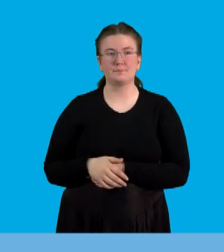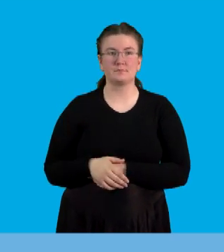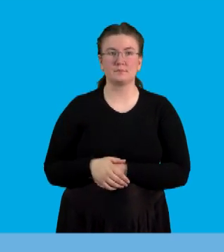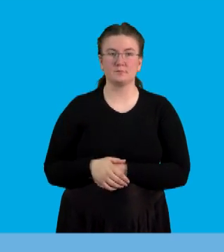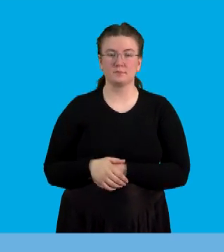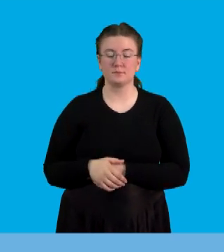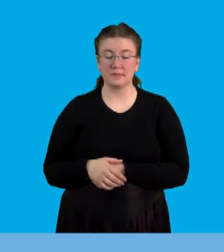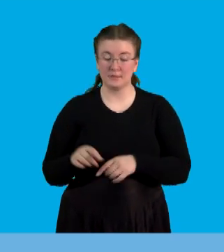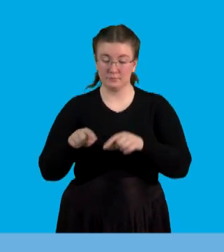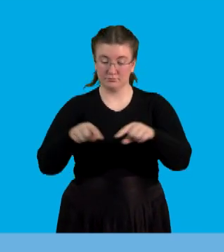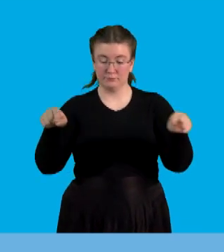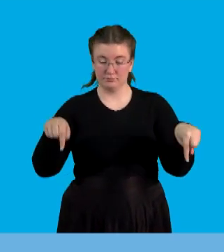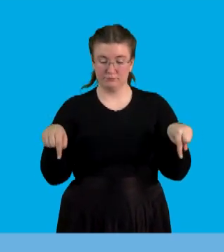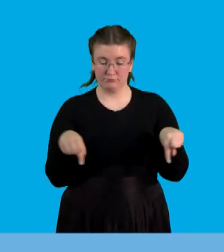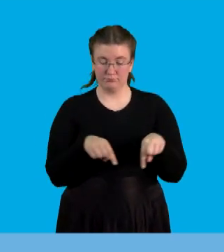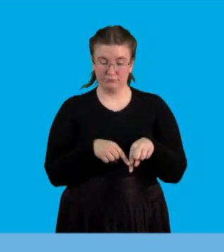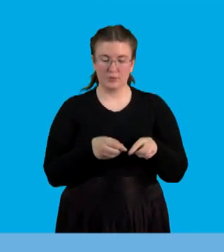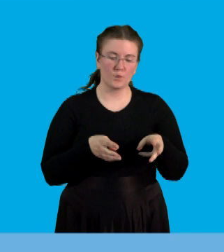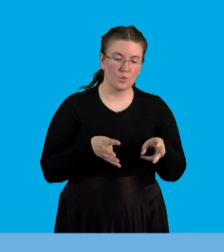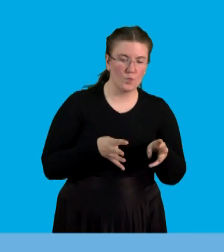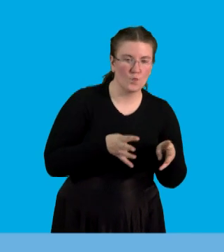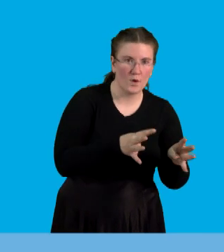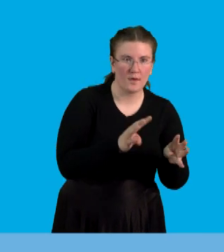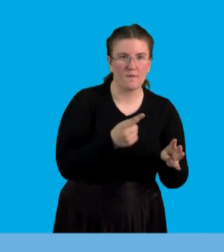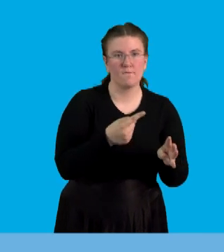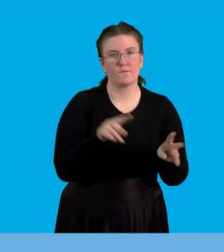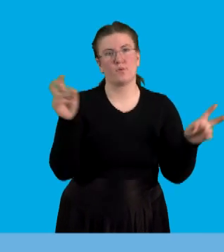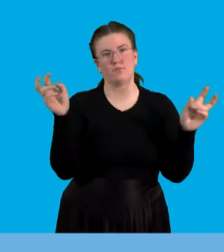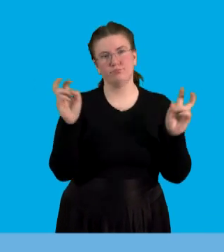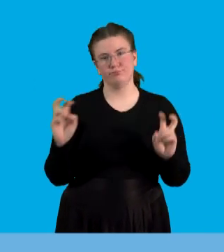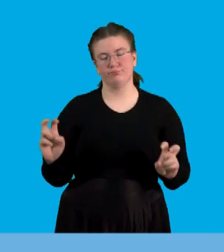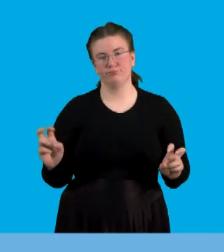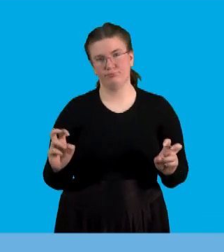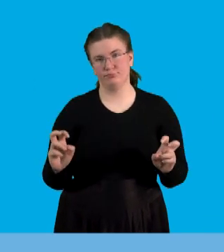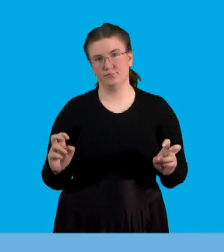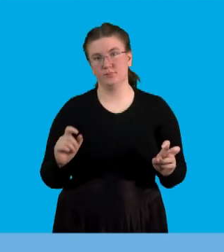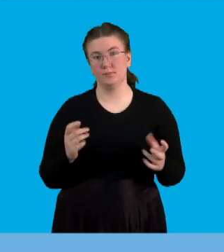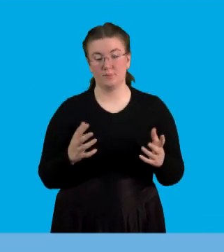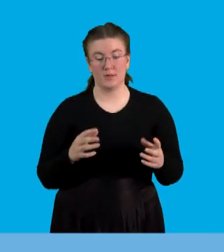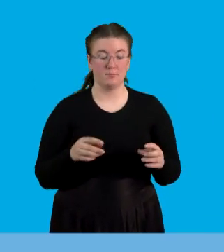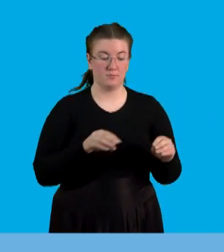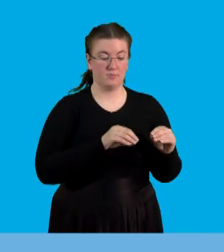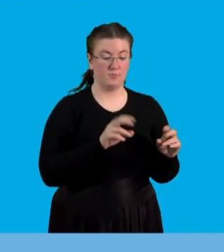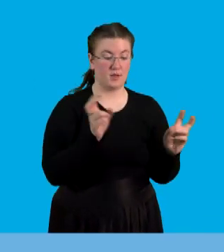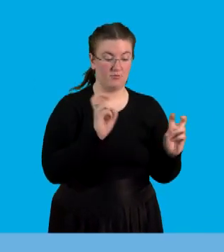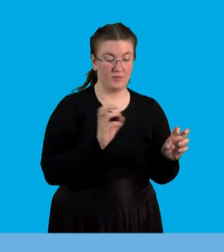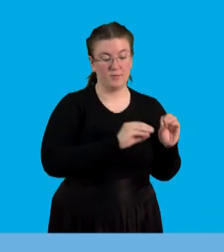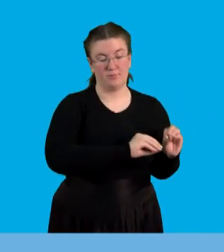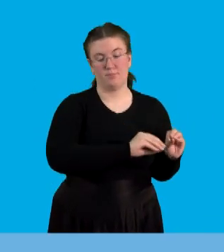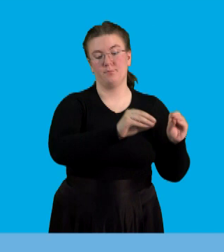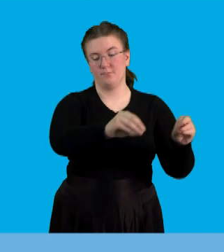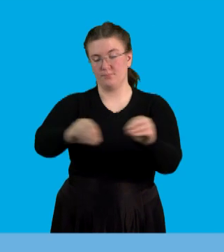a complete pathway for electricity. So when electricity is moving from one point to the other in a complete